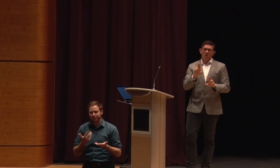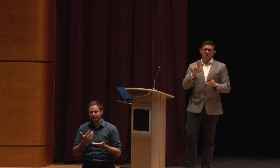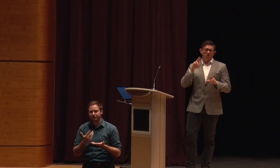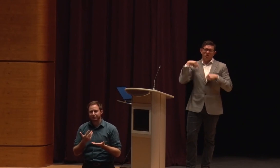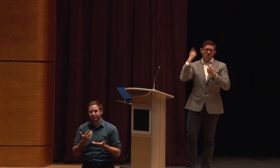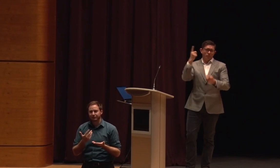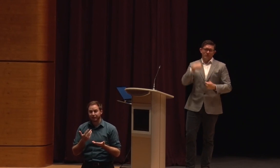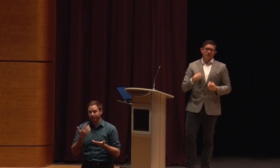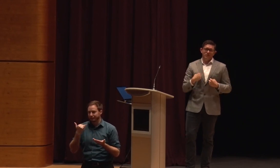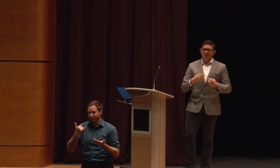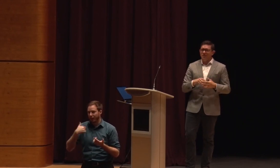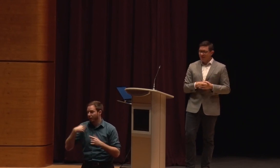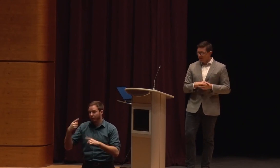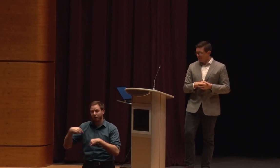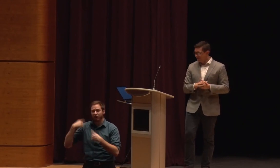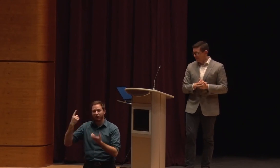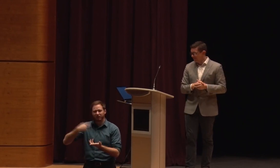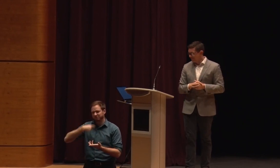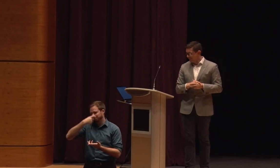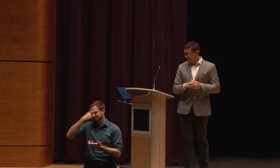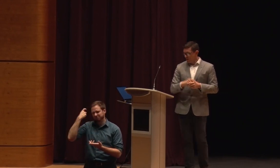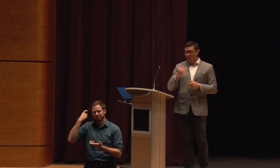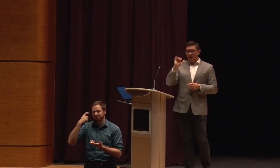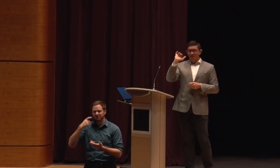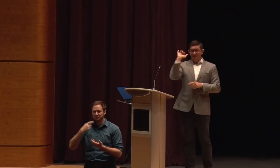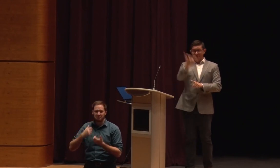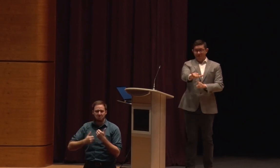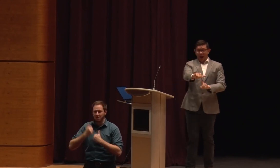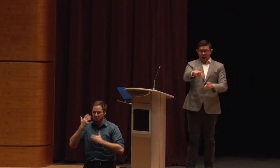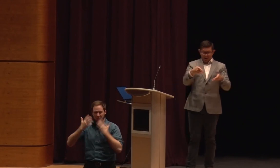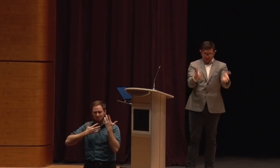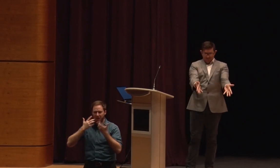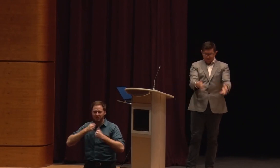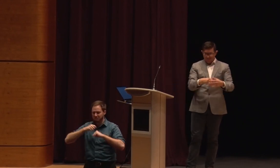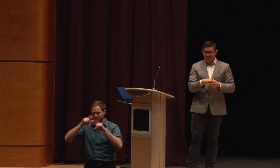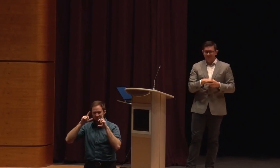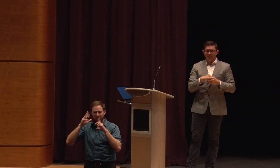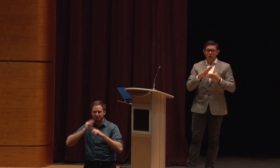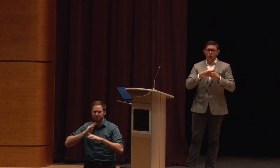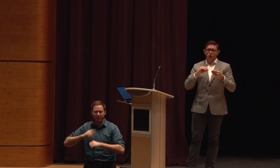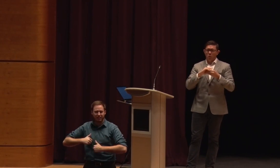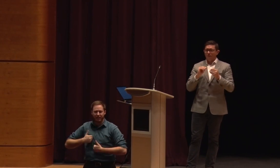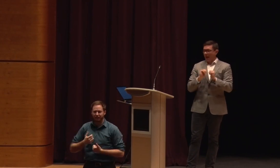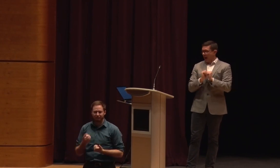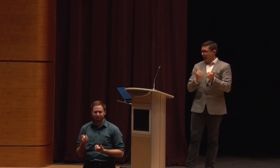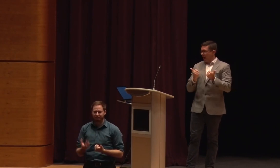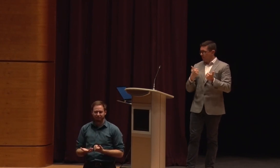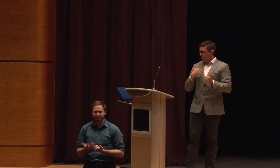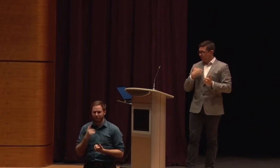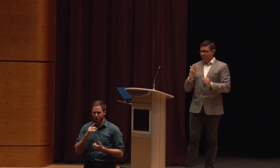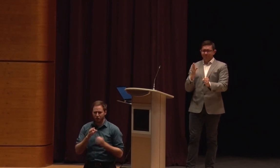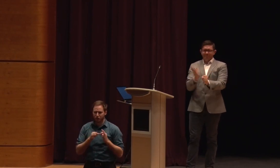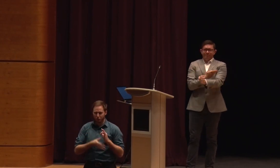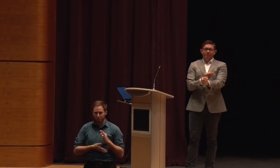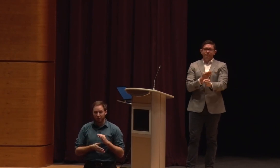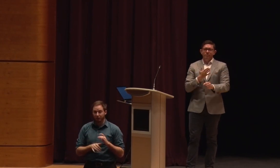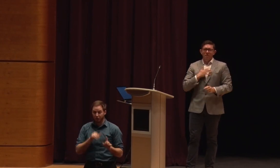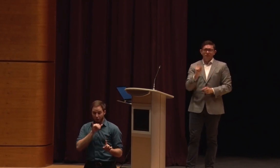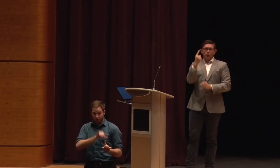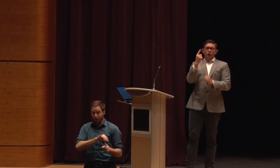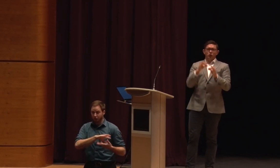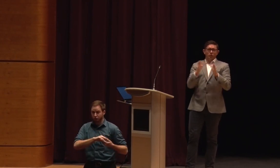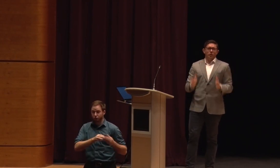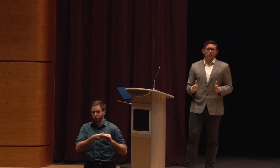to date, that is the most embarrassing situation. It takes the cake for the worst misinterpretation. And really, that